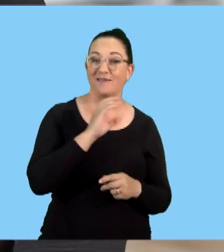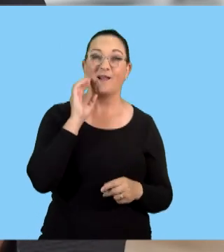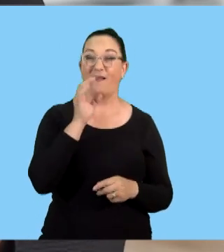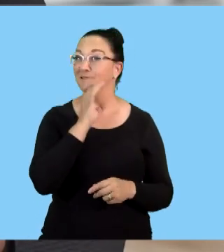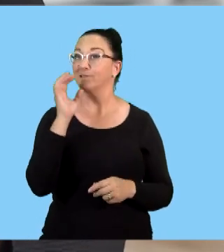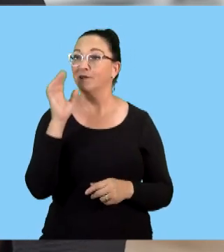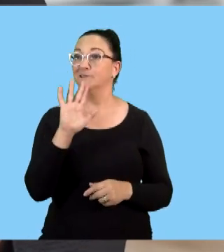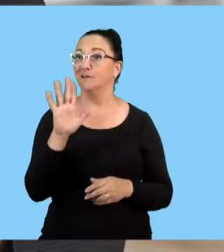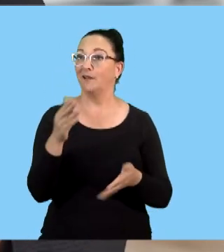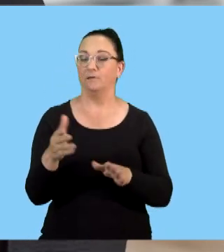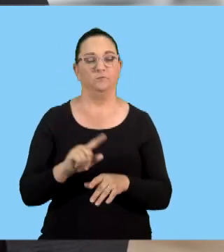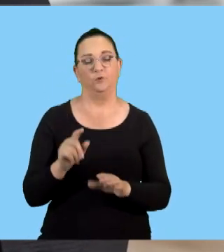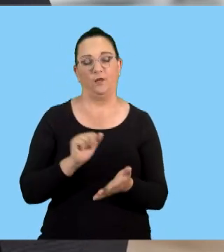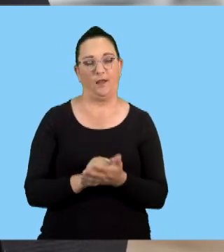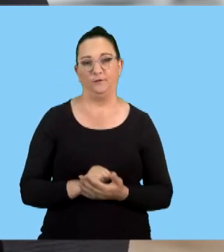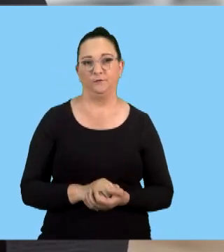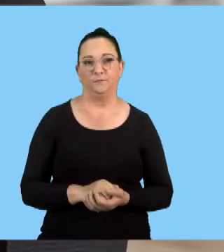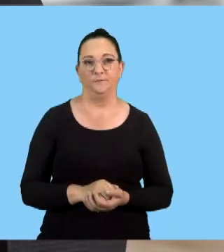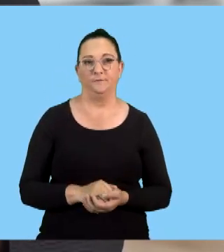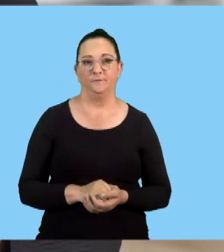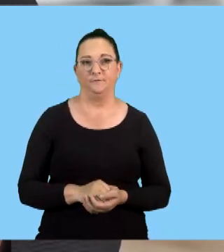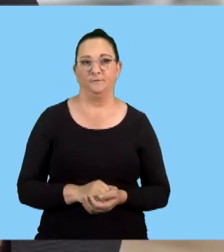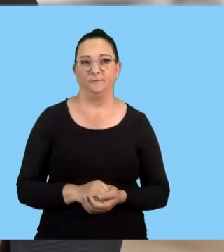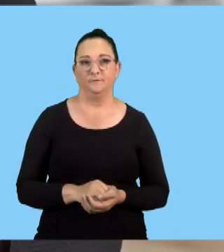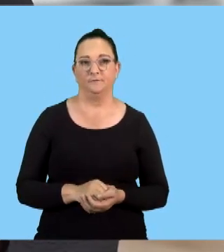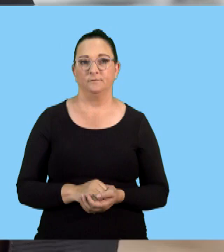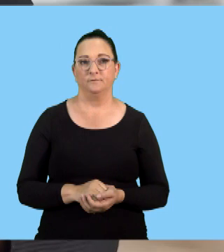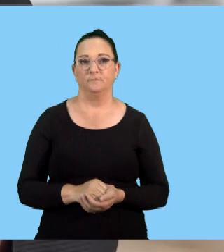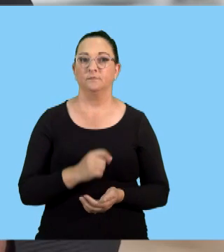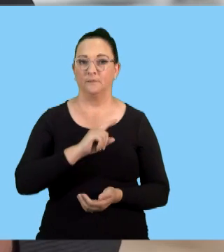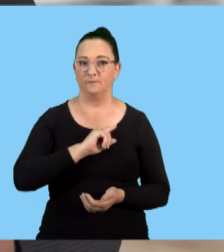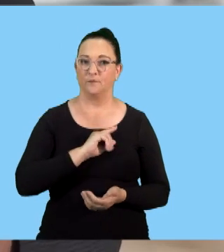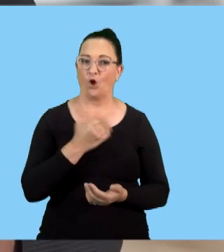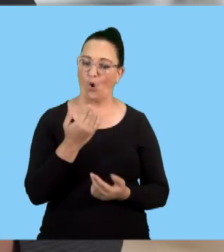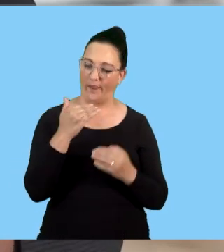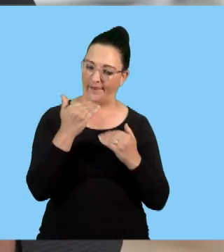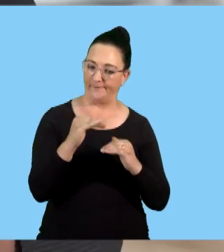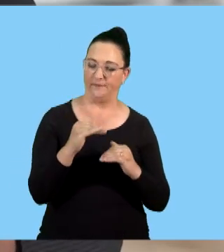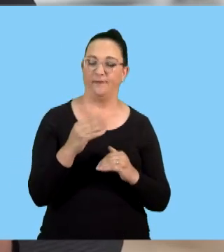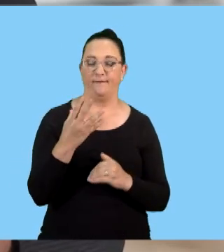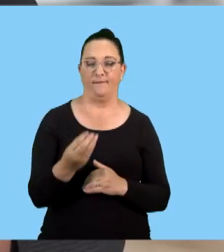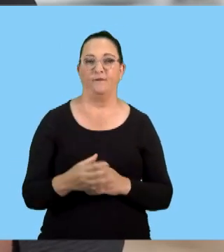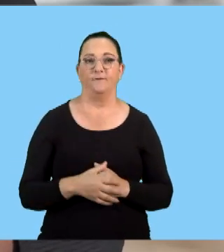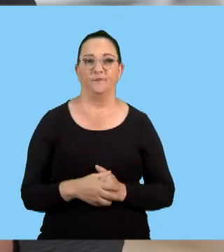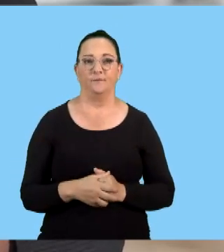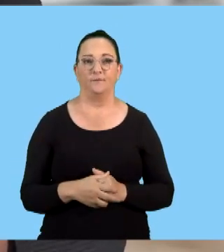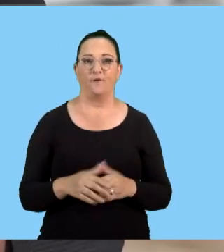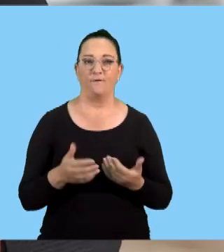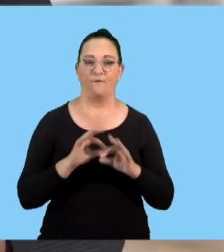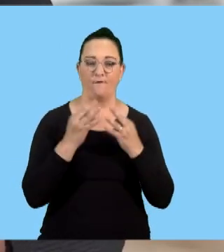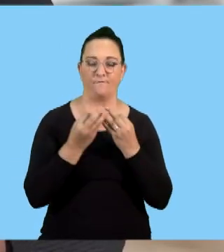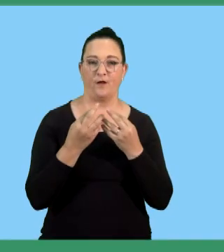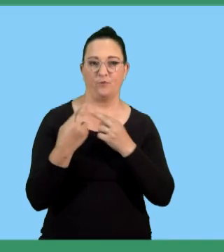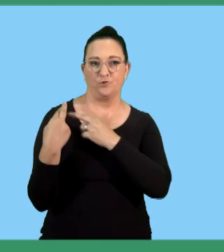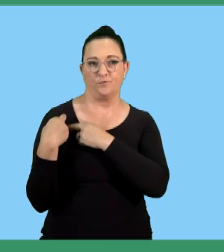responsibility speaks of the life partner, the parent, or grandparent. So can you see that limitation there? That is a family responsibility